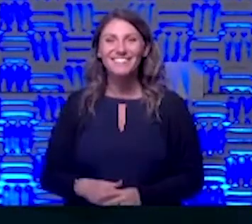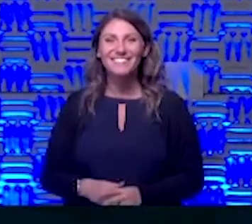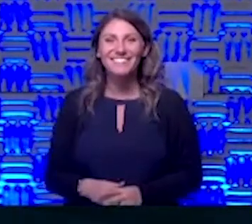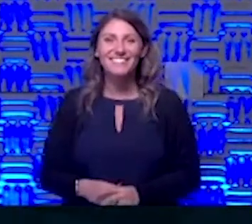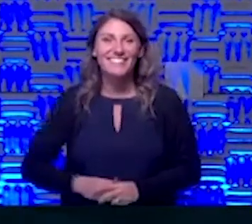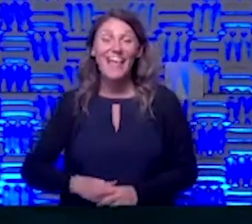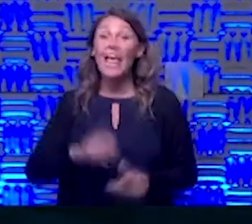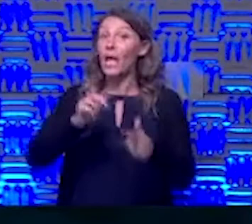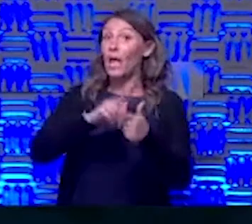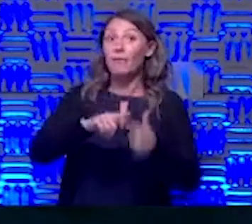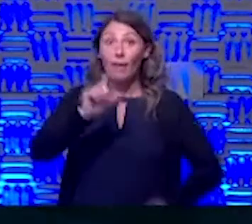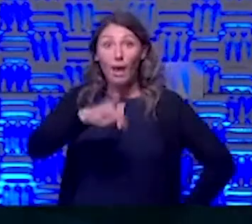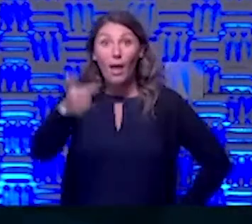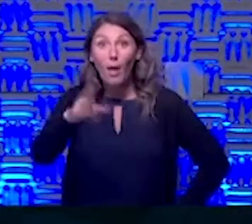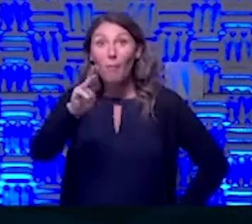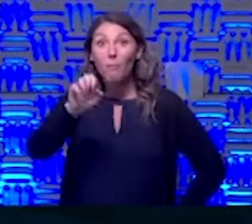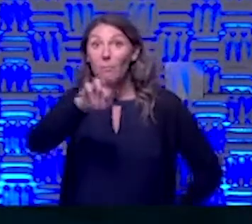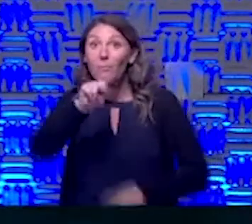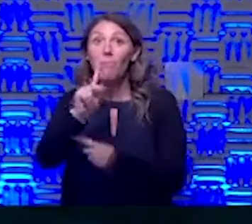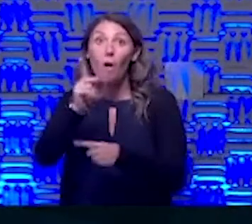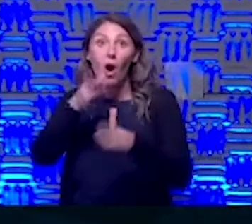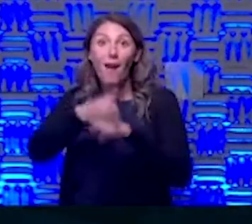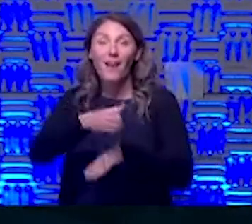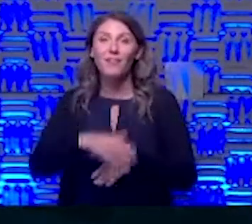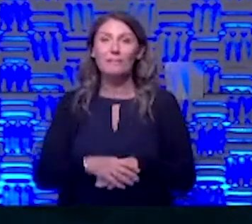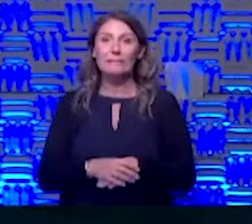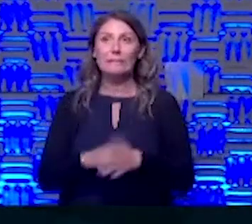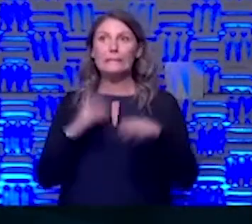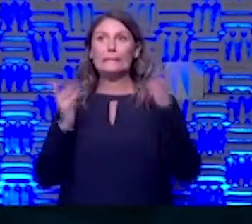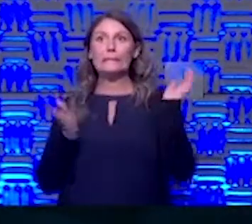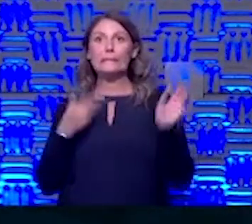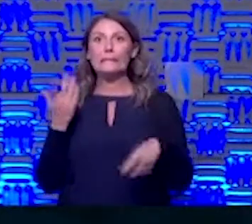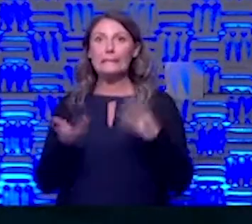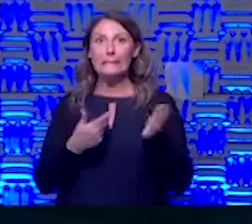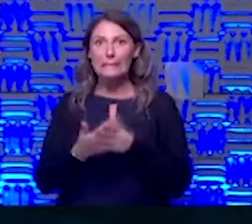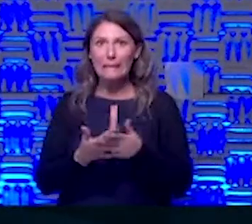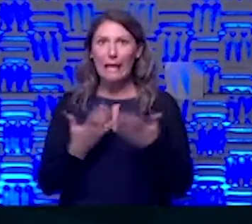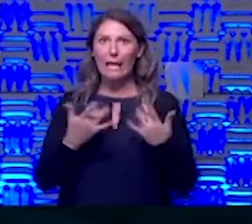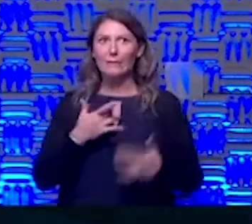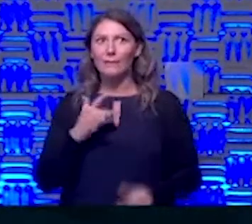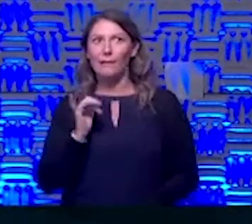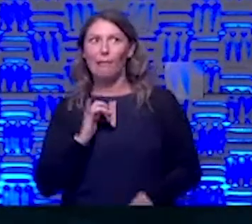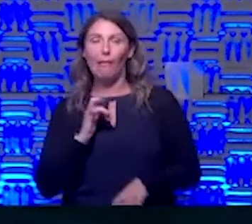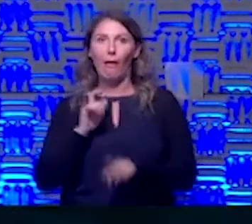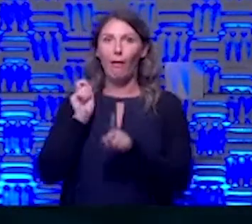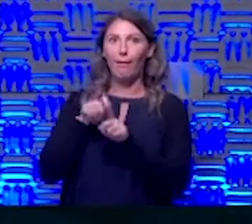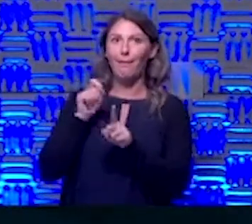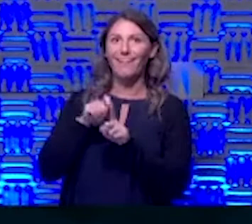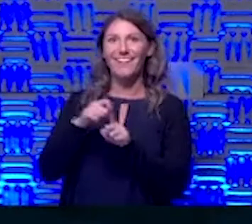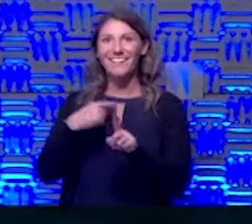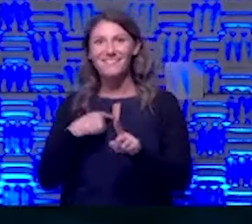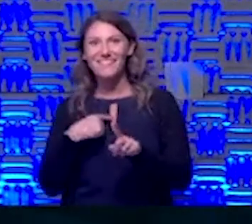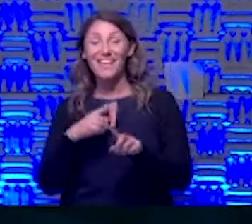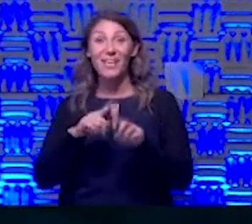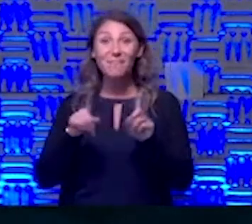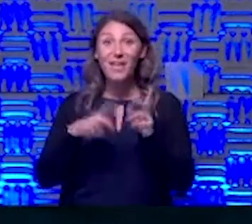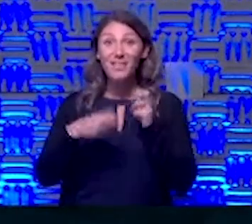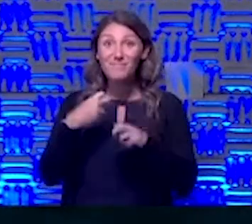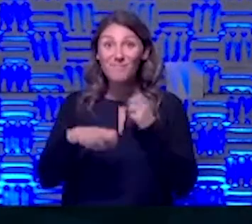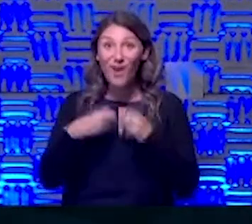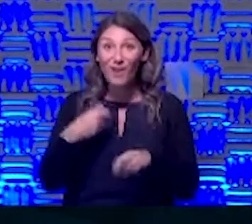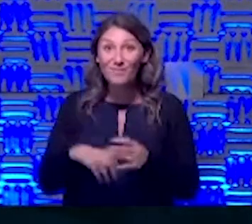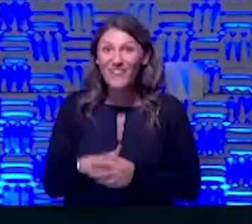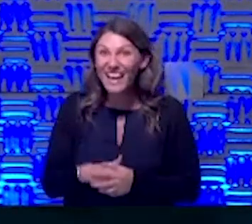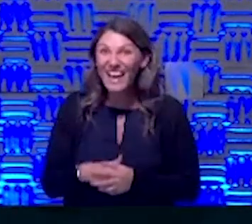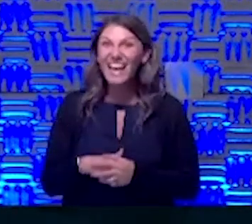And then I'm going to Mark after that. I'm not enjoying for now. If you're going to pick on me like this, this is a tough one. Here's the problem. I don't think any questions